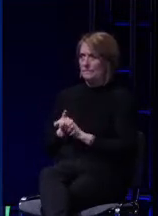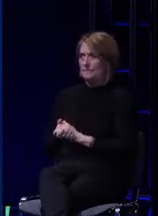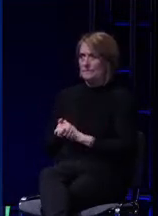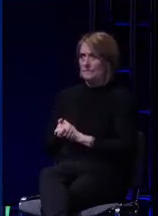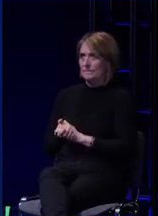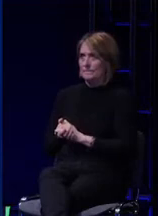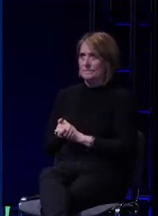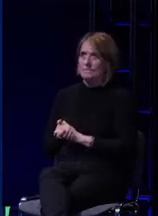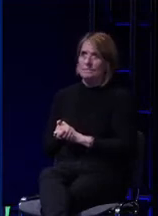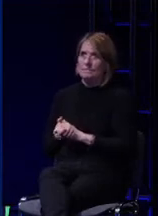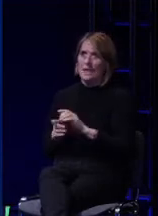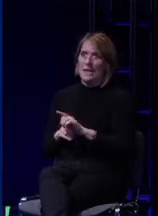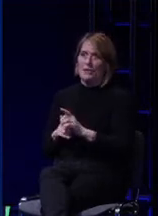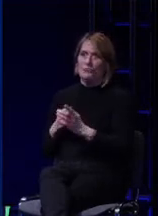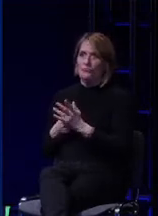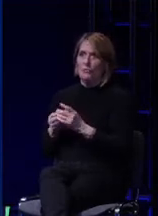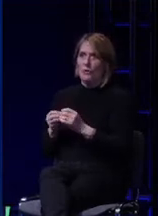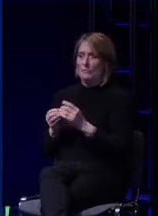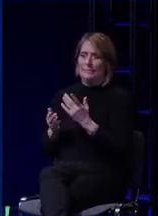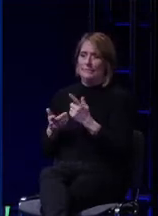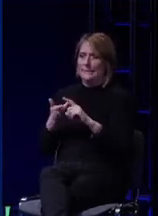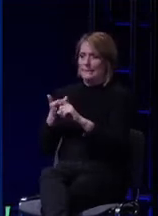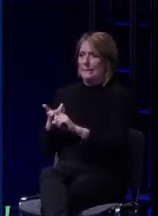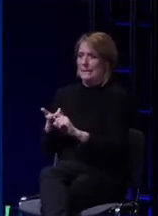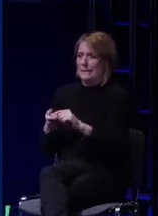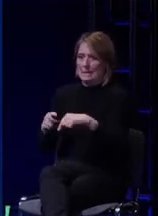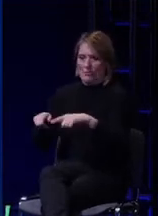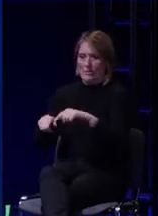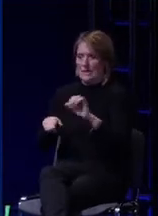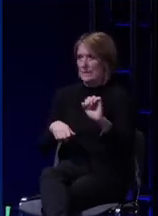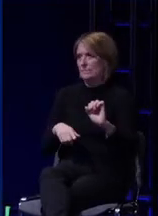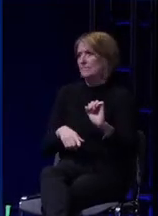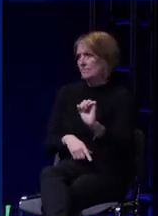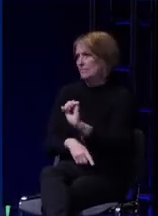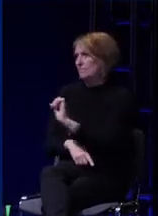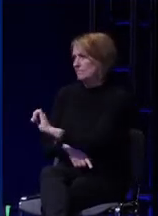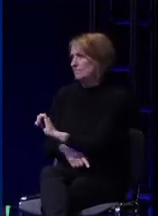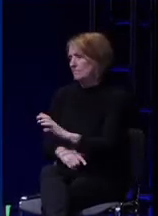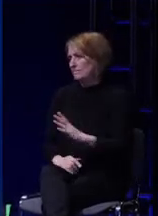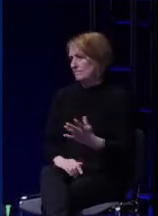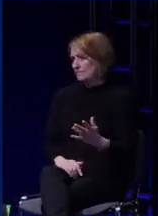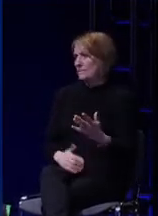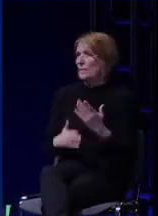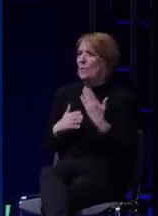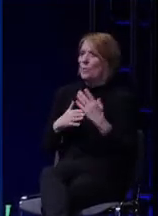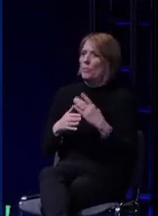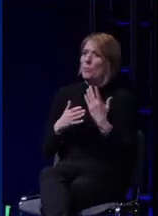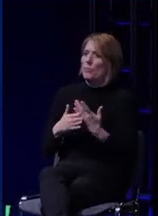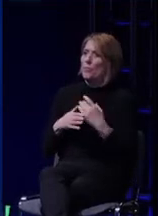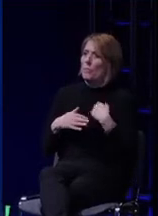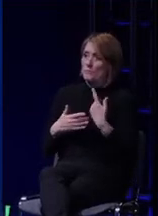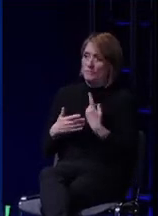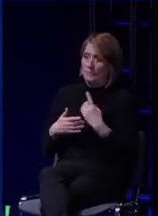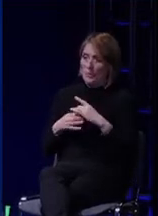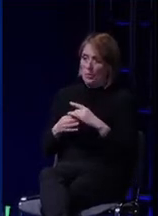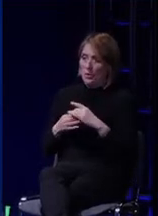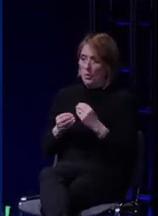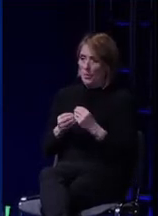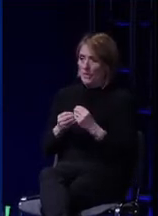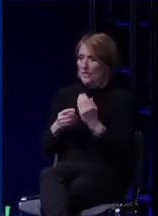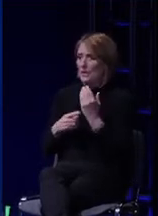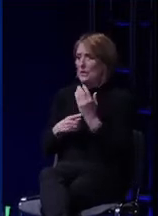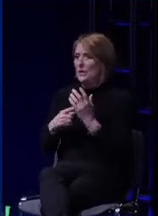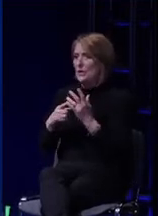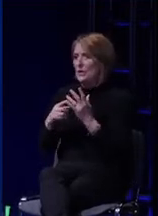like Rob, it really depends on the director. So I work a lot with a guy called Toby